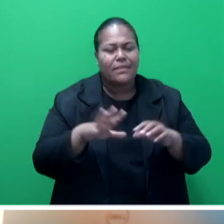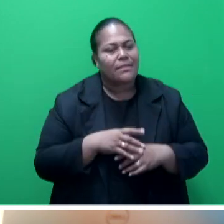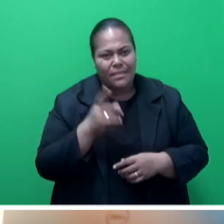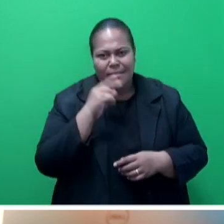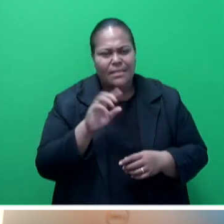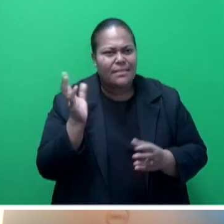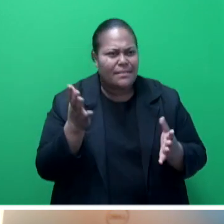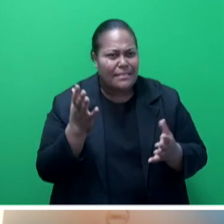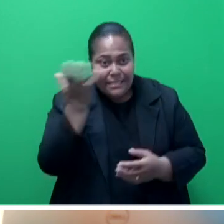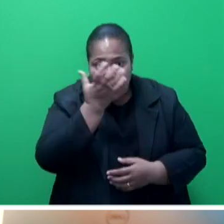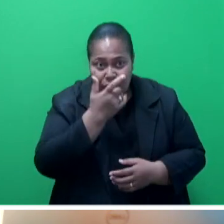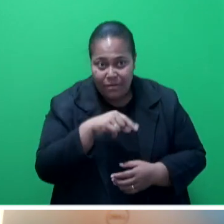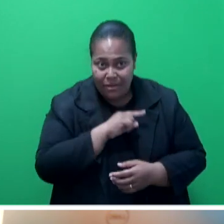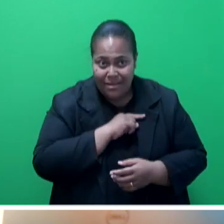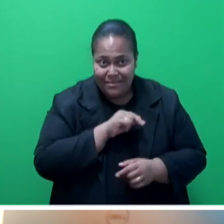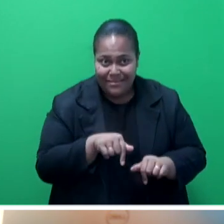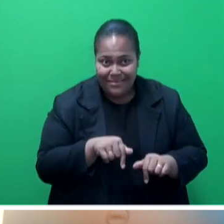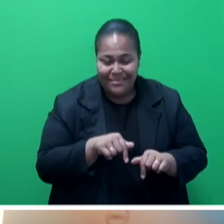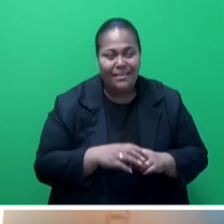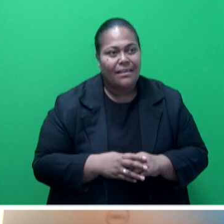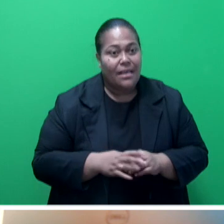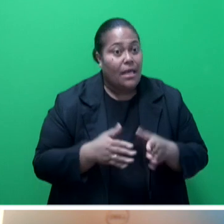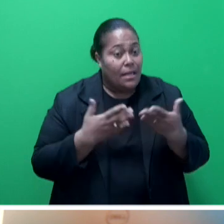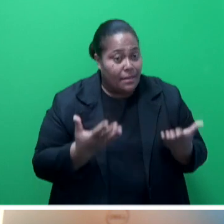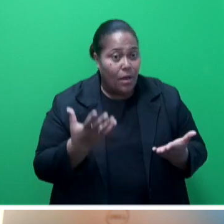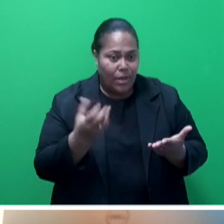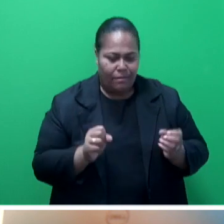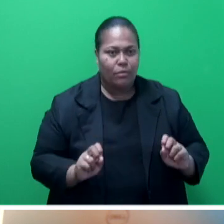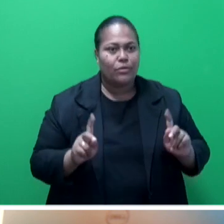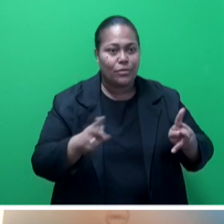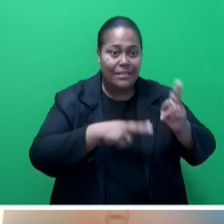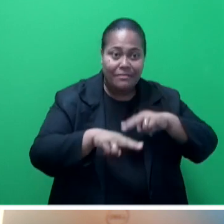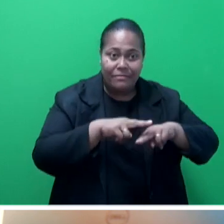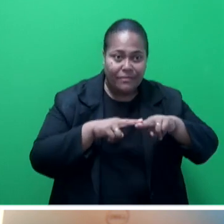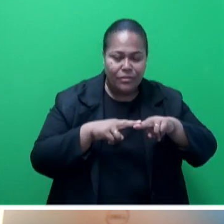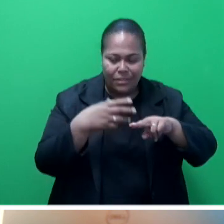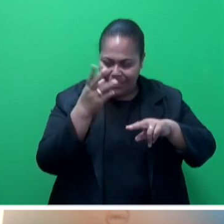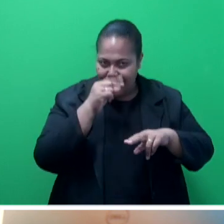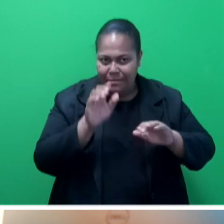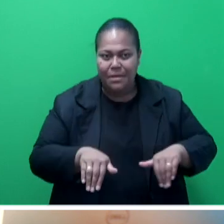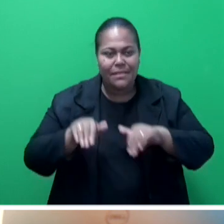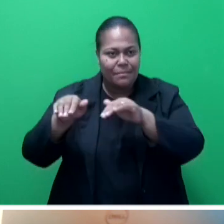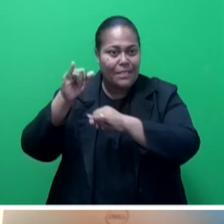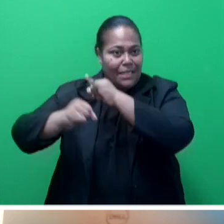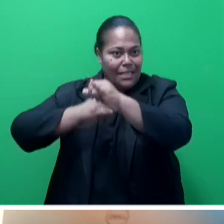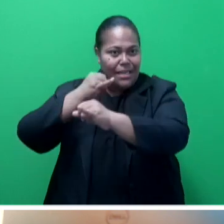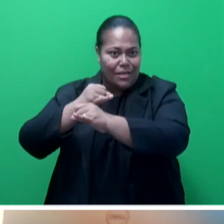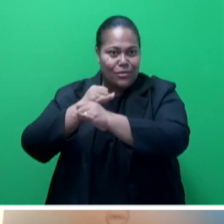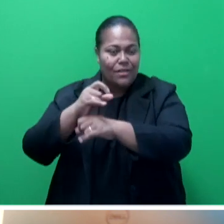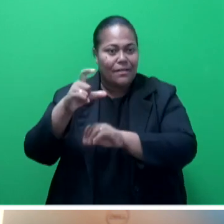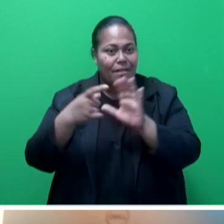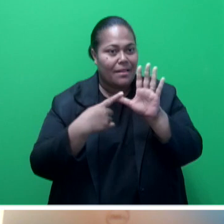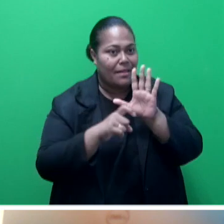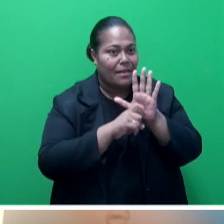and the Forest Carbon Partnership Facility, now has the opportunity to participate in international carbon markets, which goes